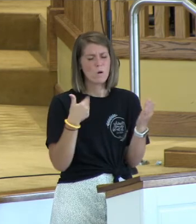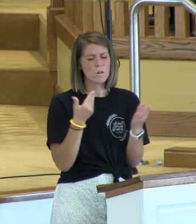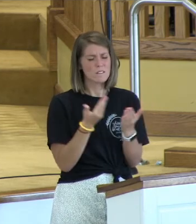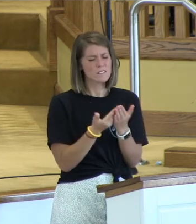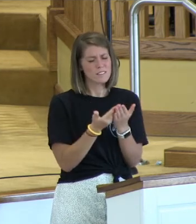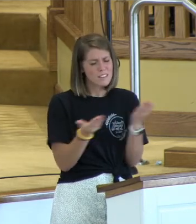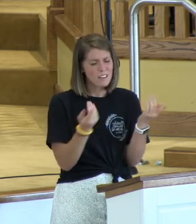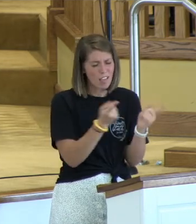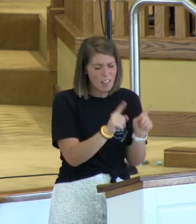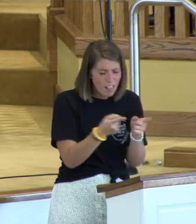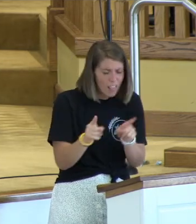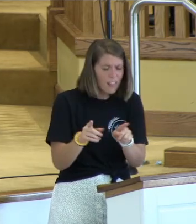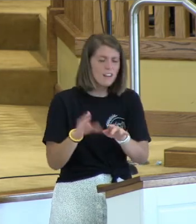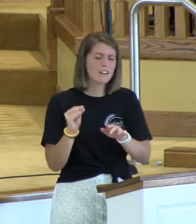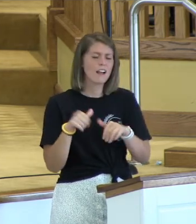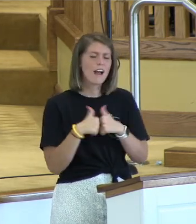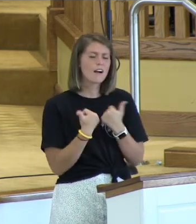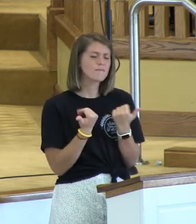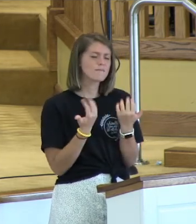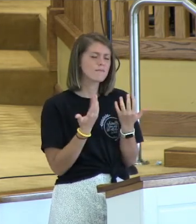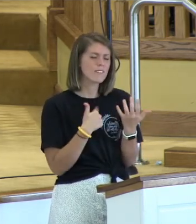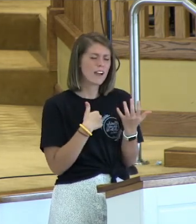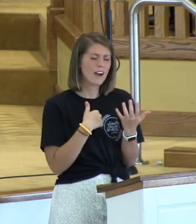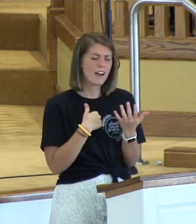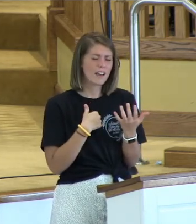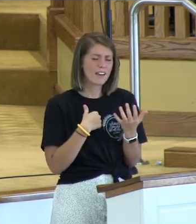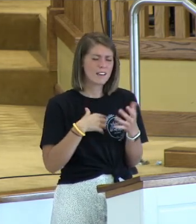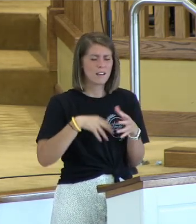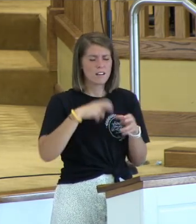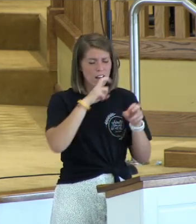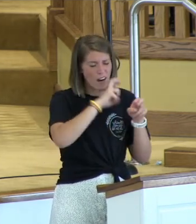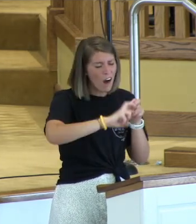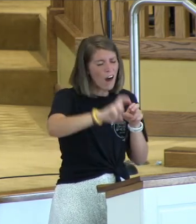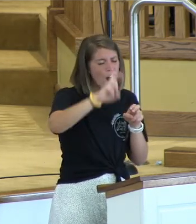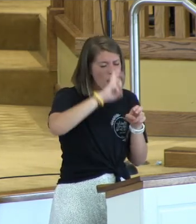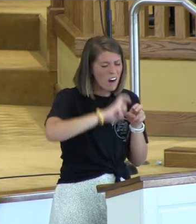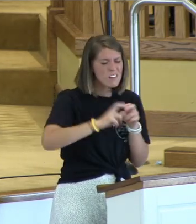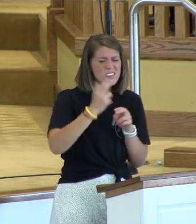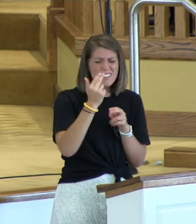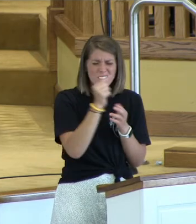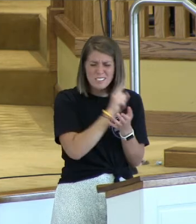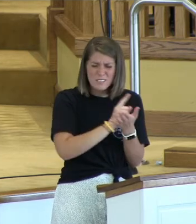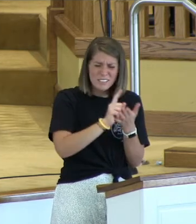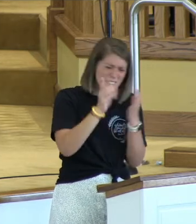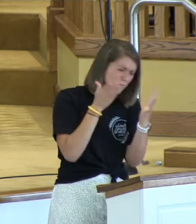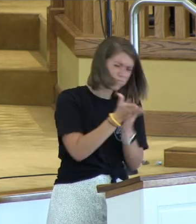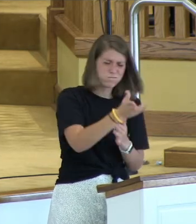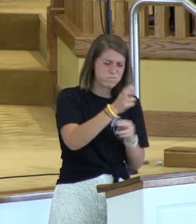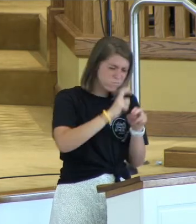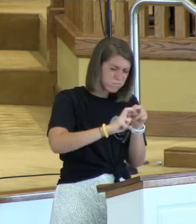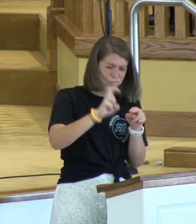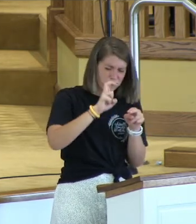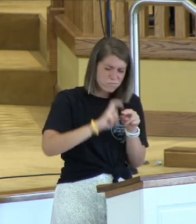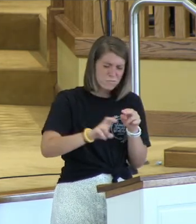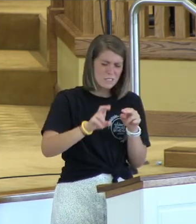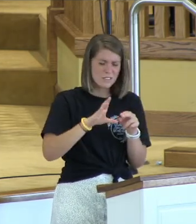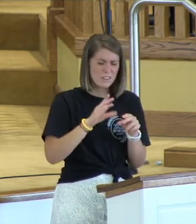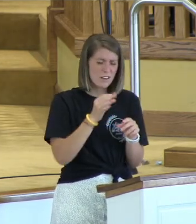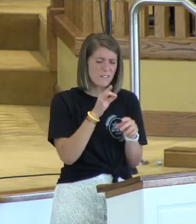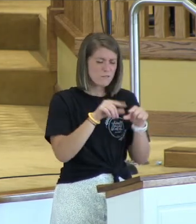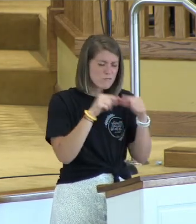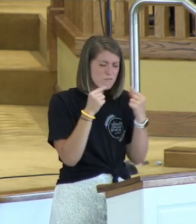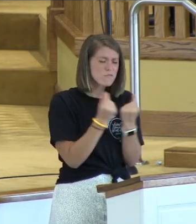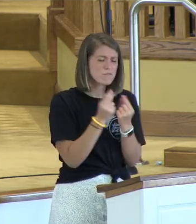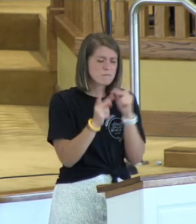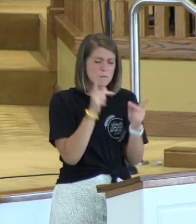this whole thing going on right now, and how I came off the road 13 straight weeks of groups of people that